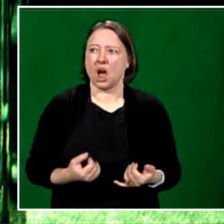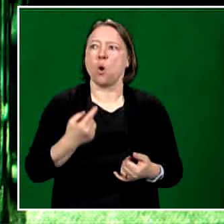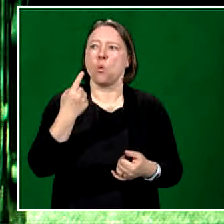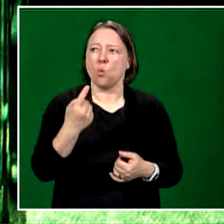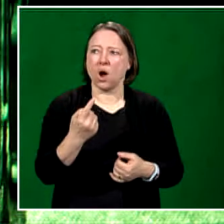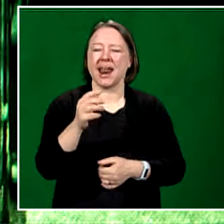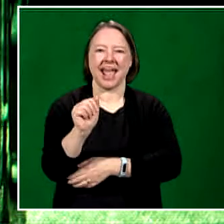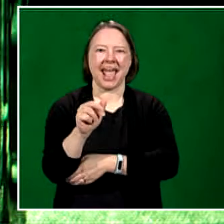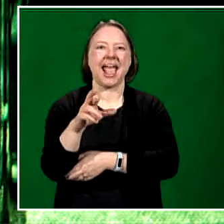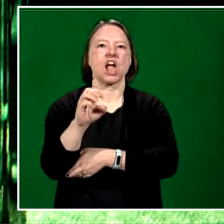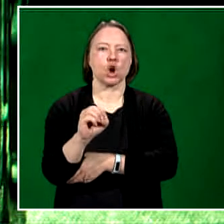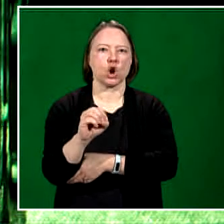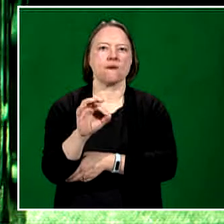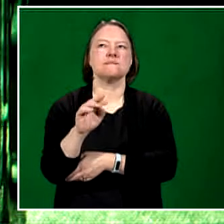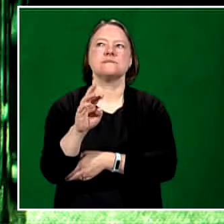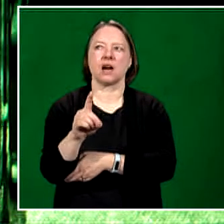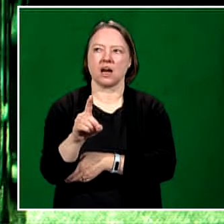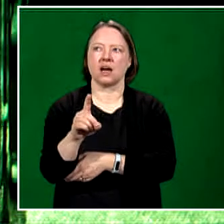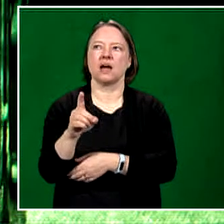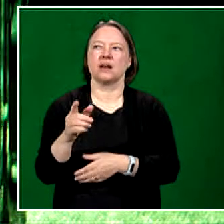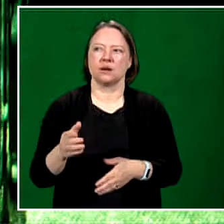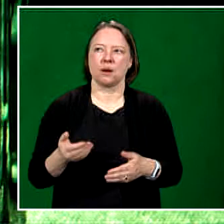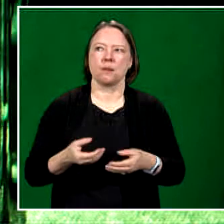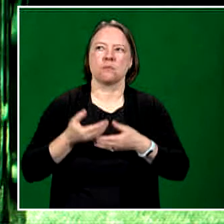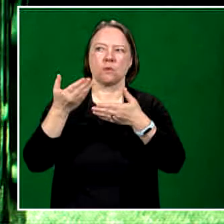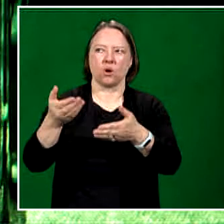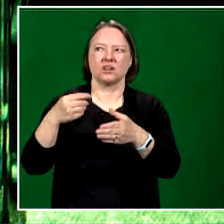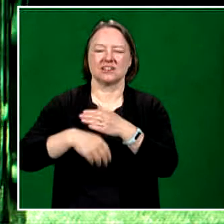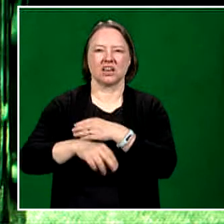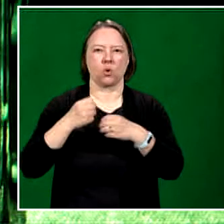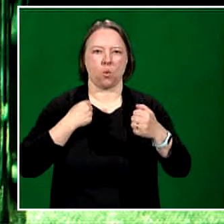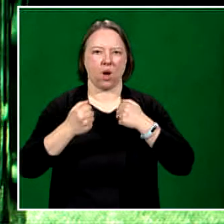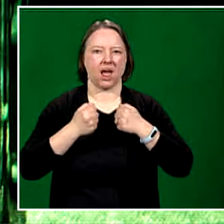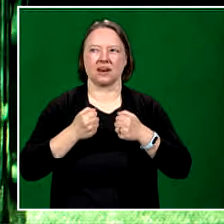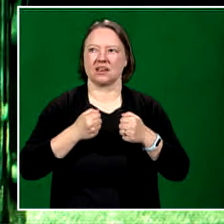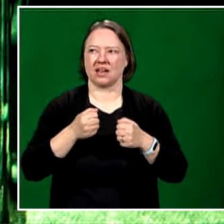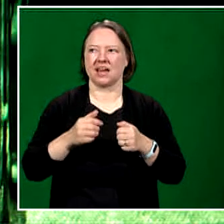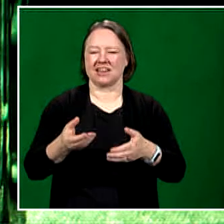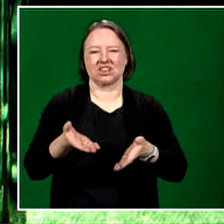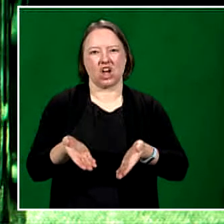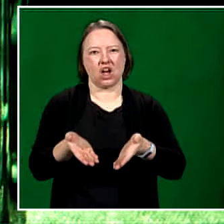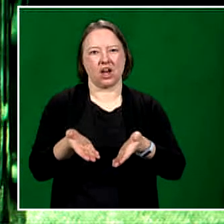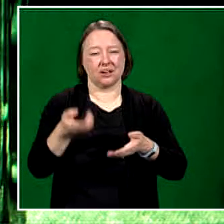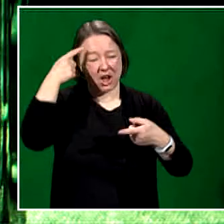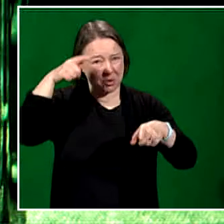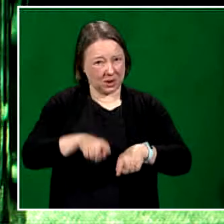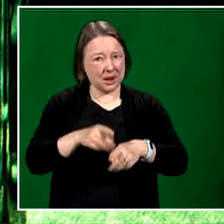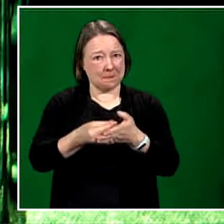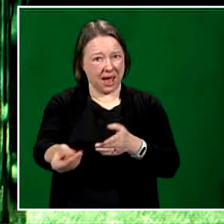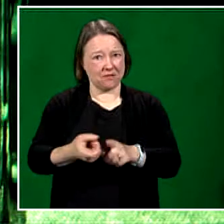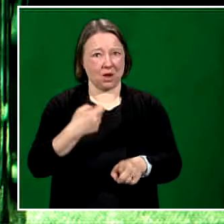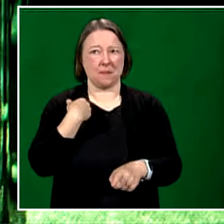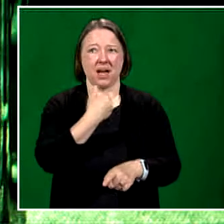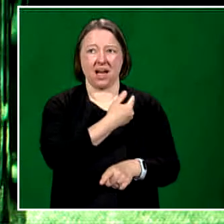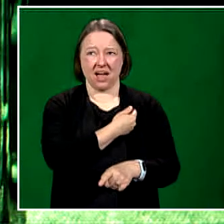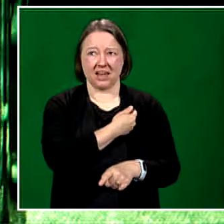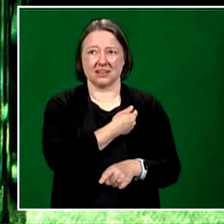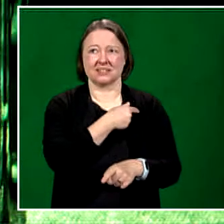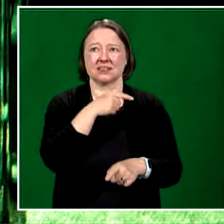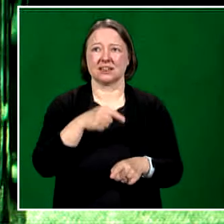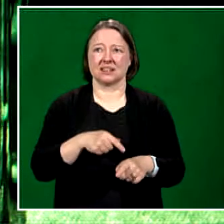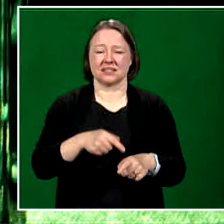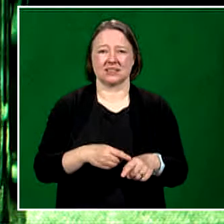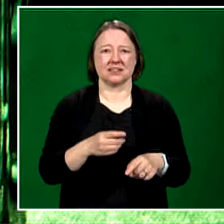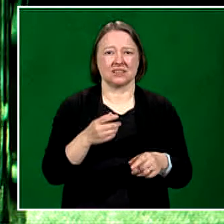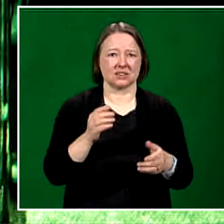that funds and promotes small farmers in Rwanda, has agreed to buy from us. Kawayach Cooperative, a coffee plantation